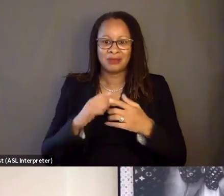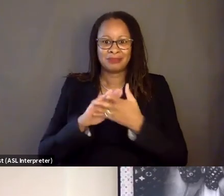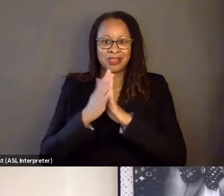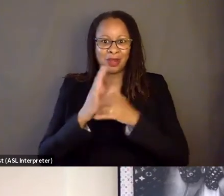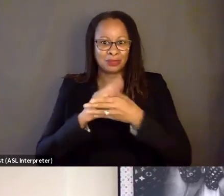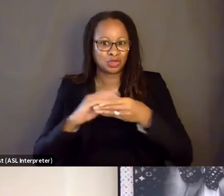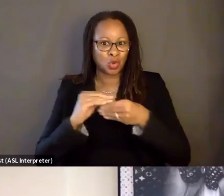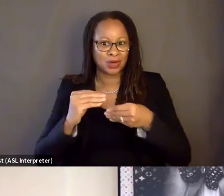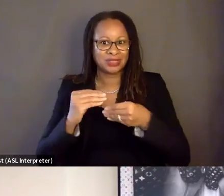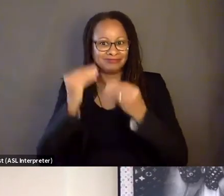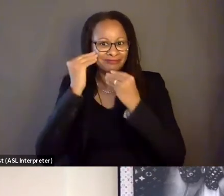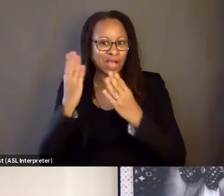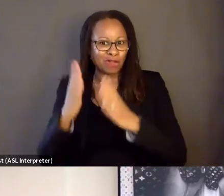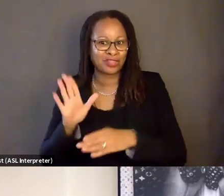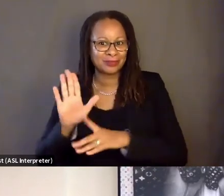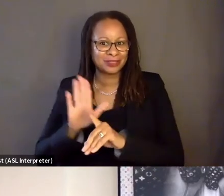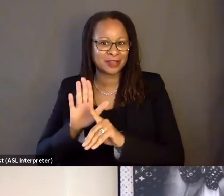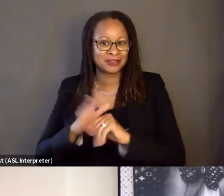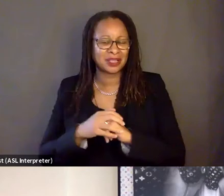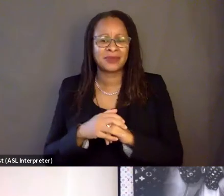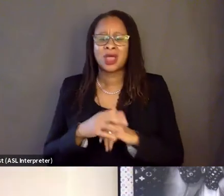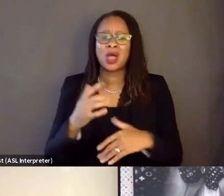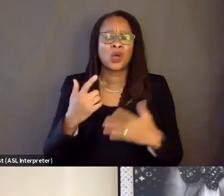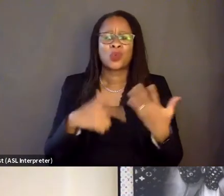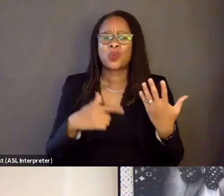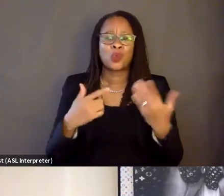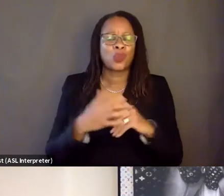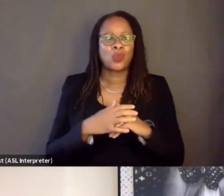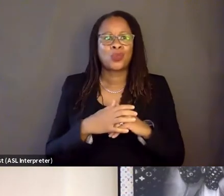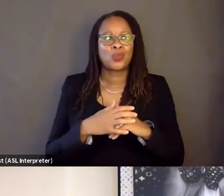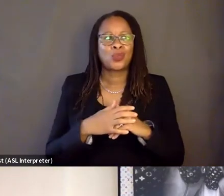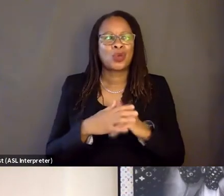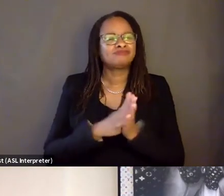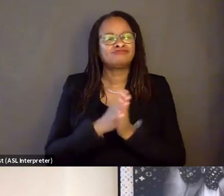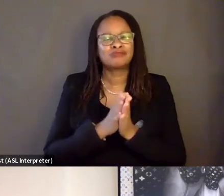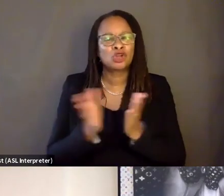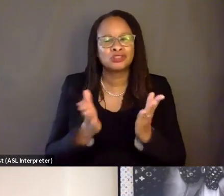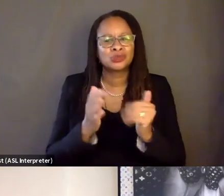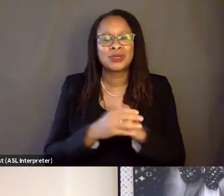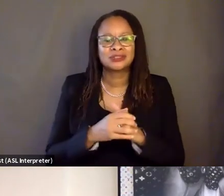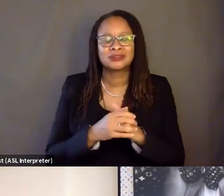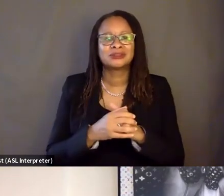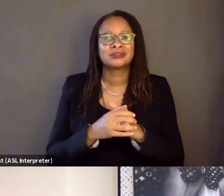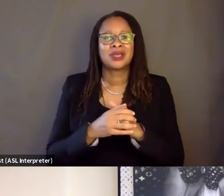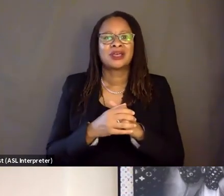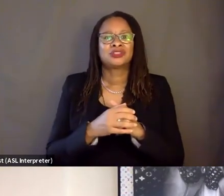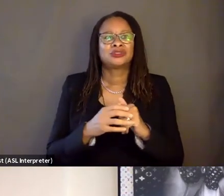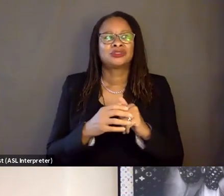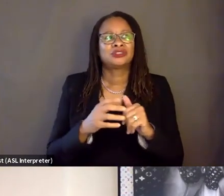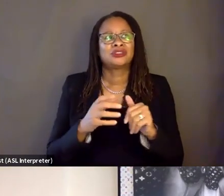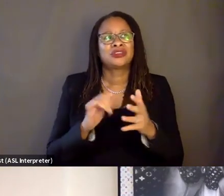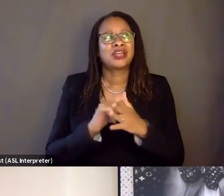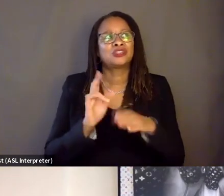them to encourage them to using art in this kind of way to tell a story that will hopefully have an